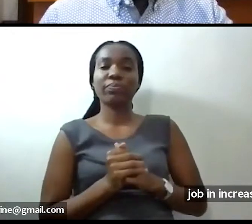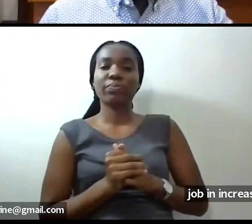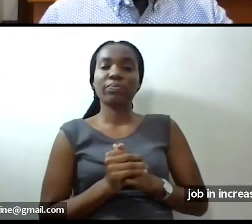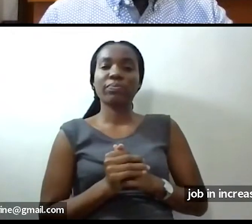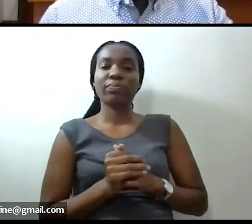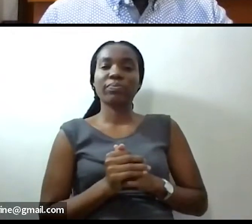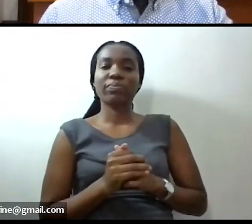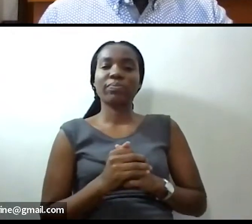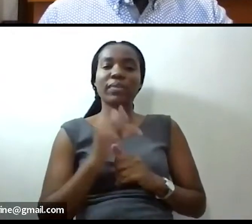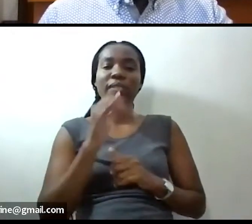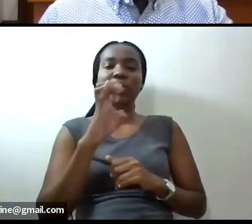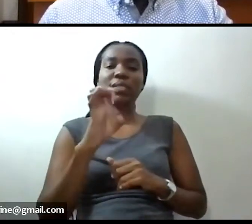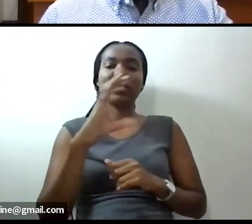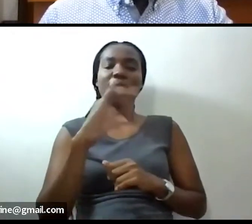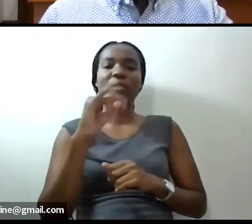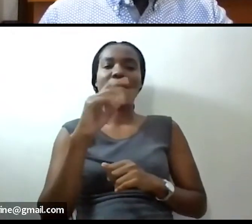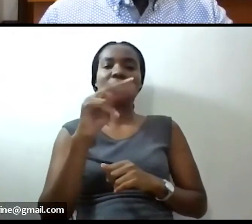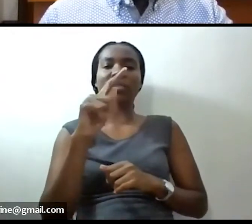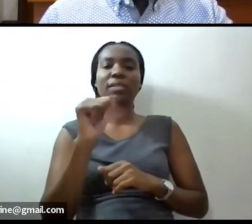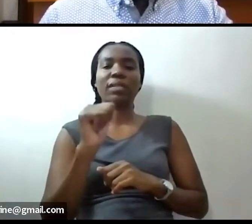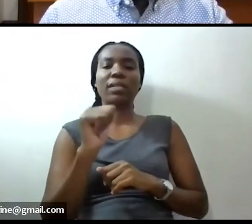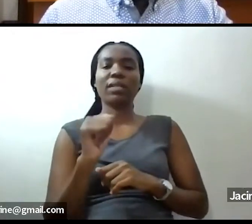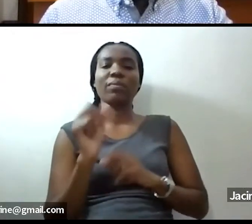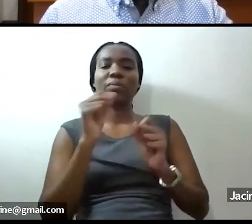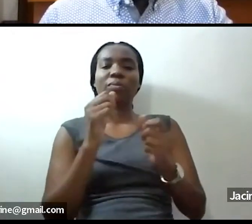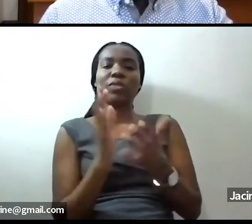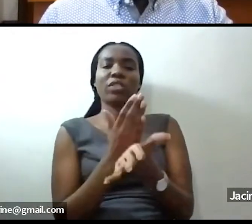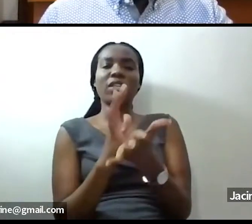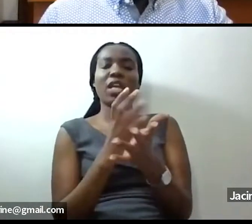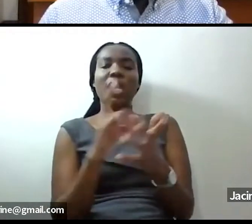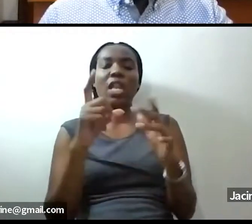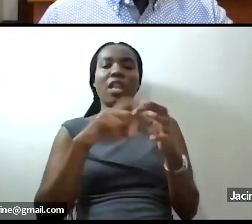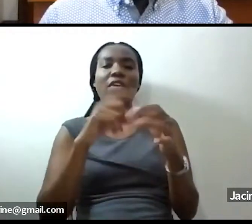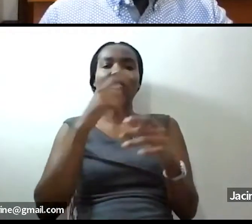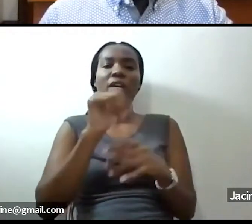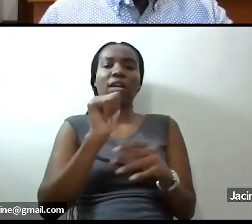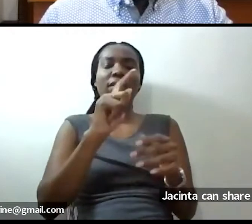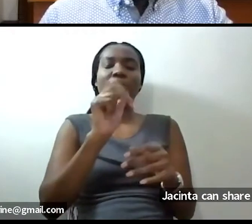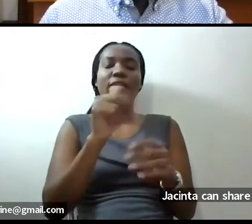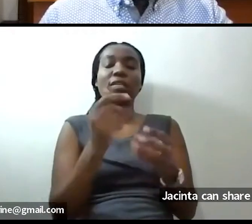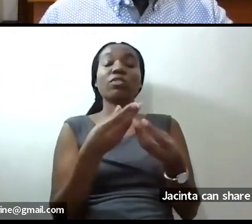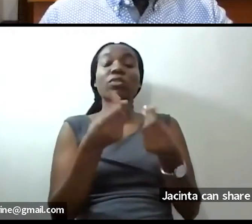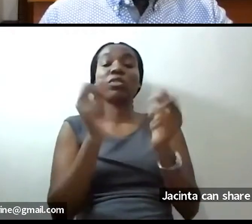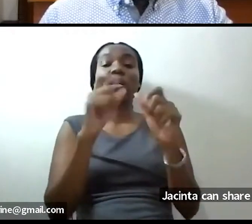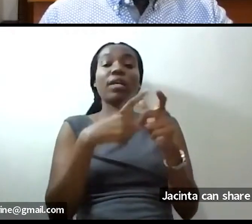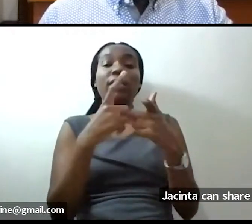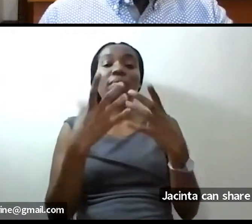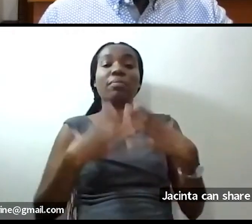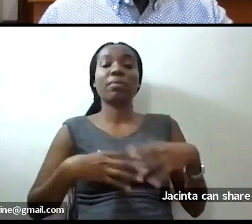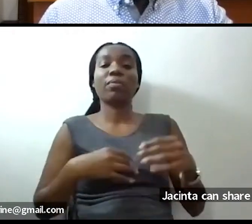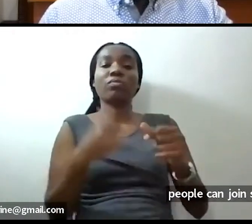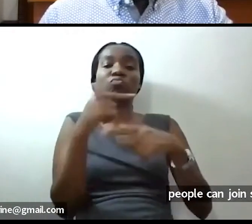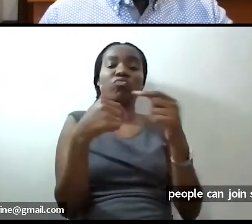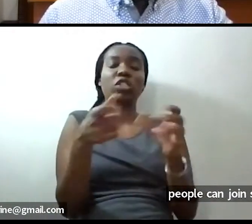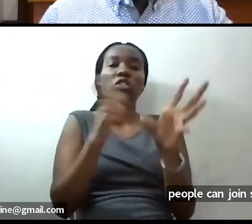Jacinta can share the link to Tara Solutions so that people can join, so that they can continue asking questions,